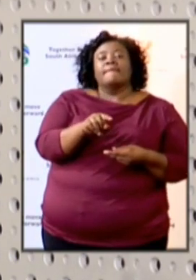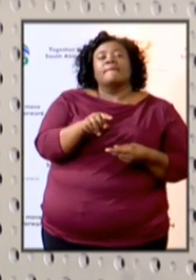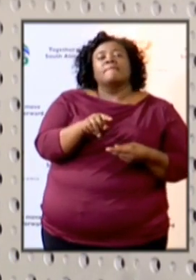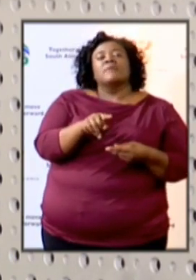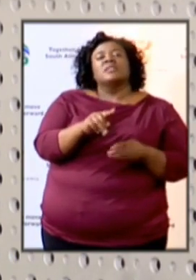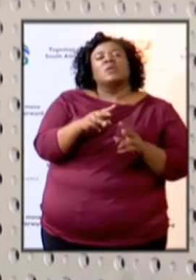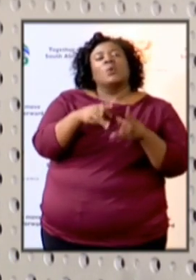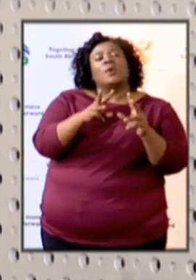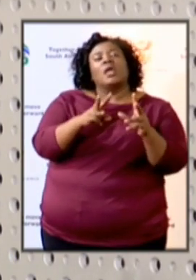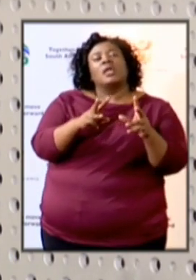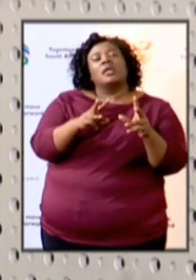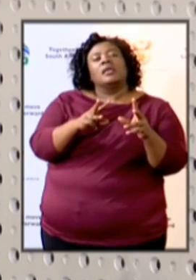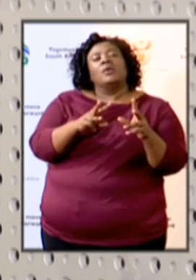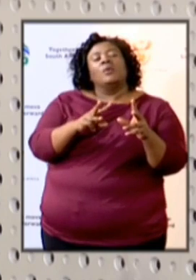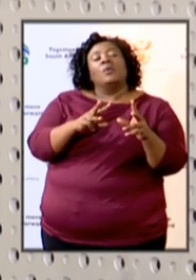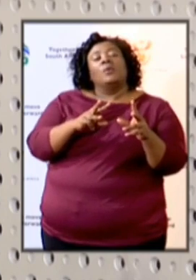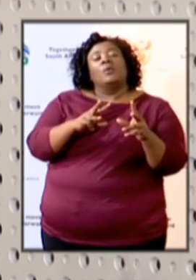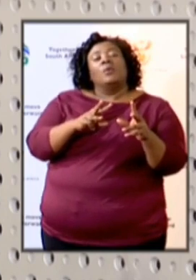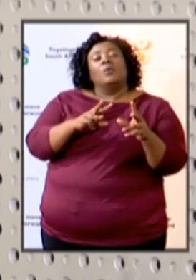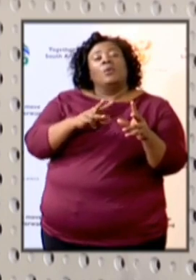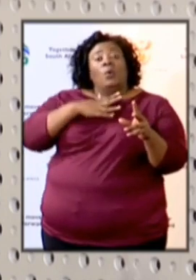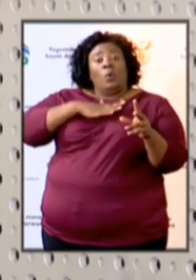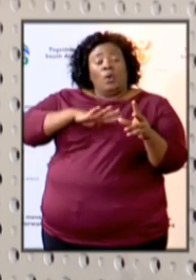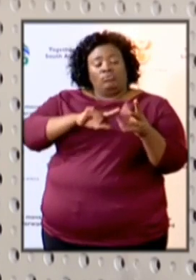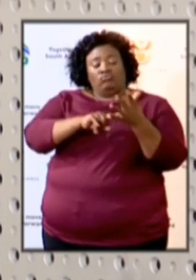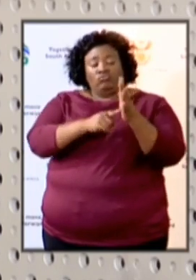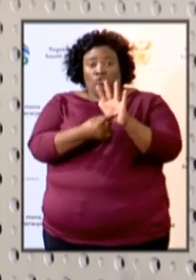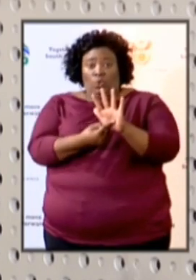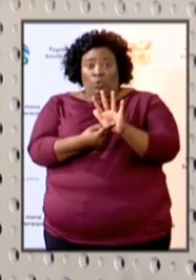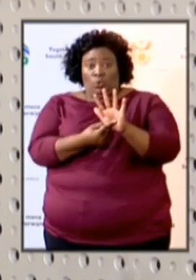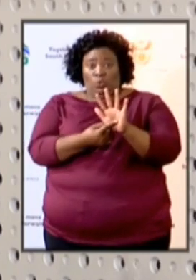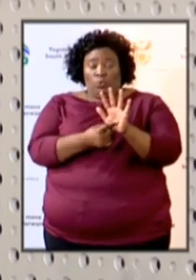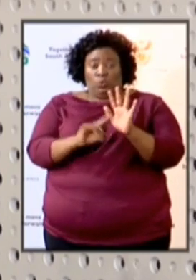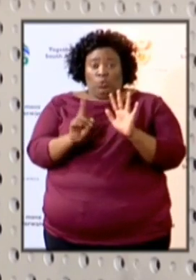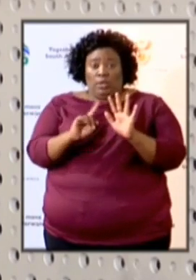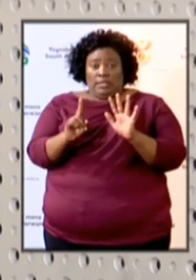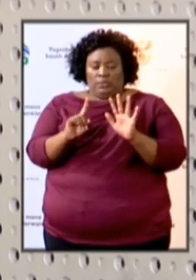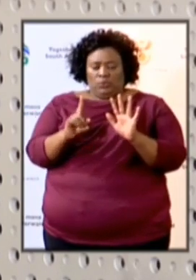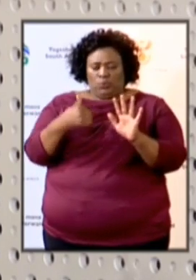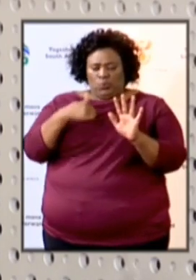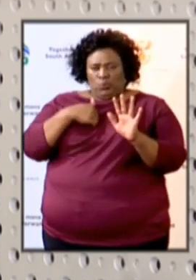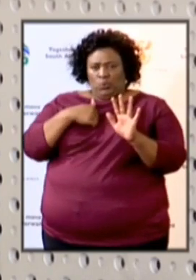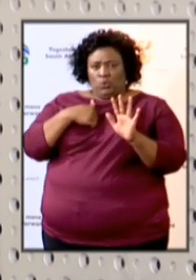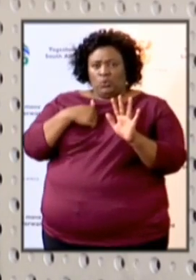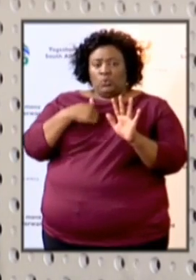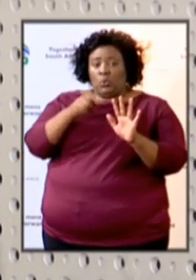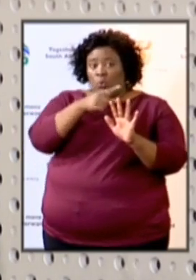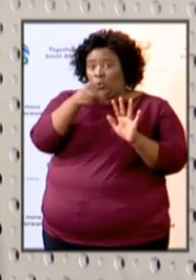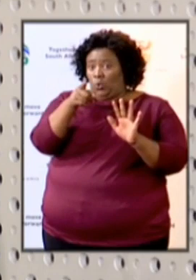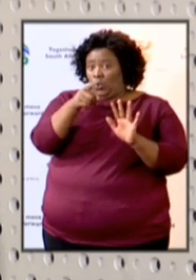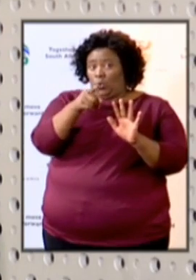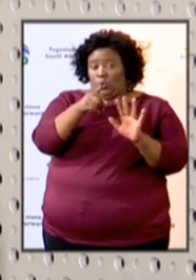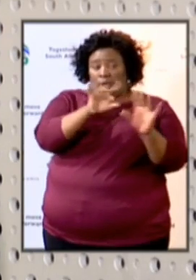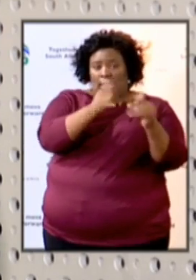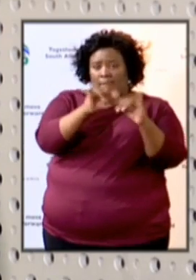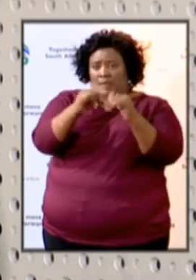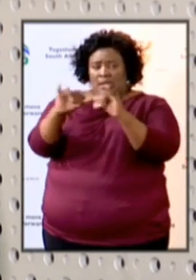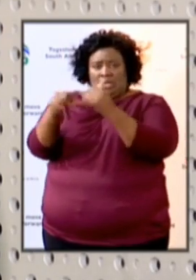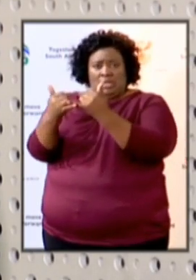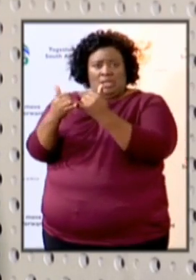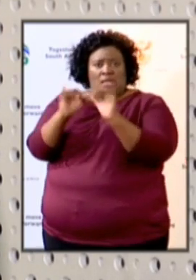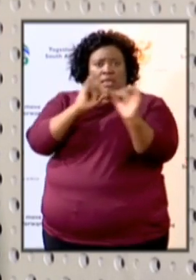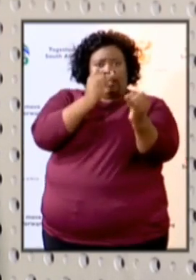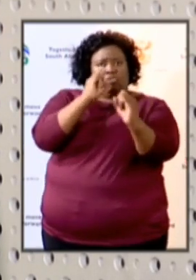various sectors of industry what our thinking is and what, therefore, they can also put